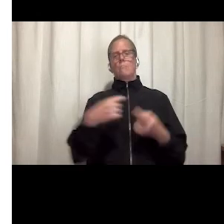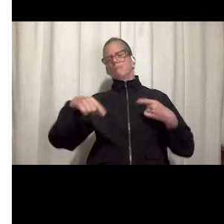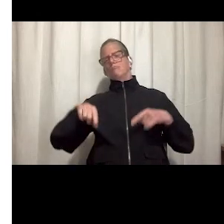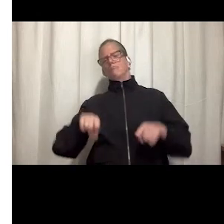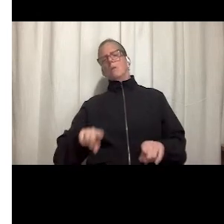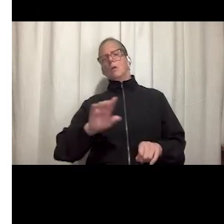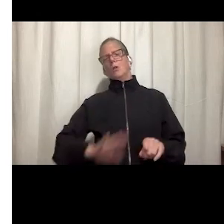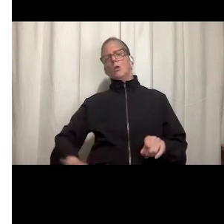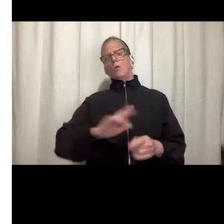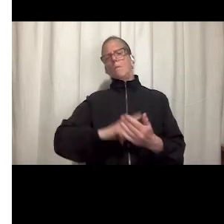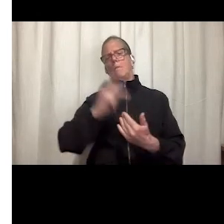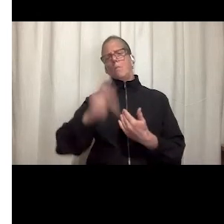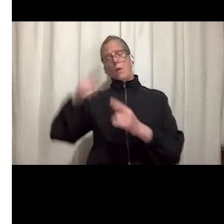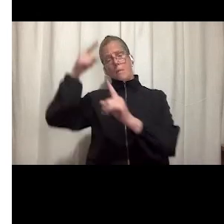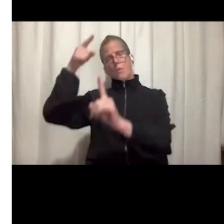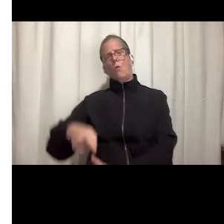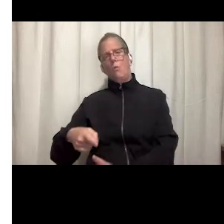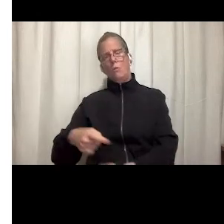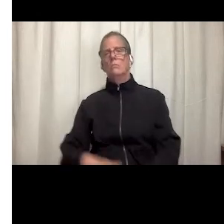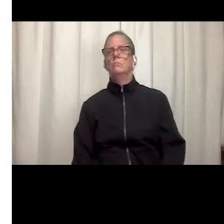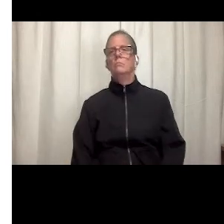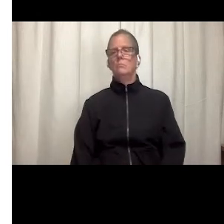of your program.